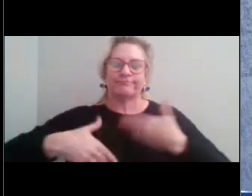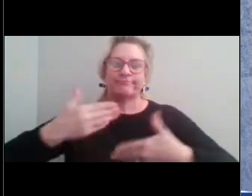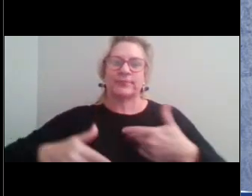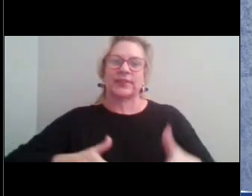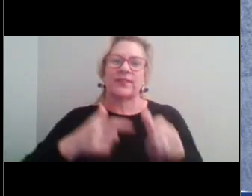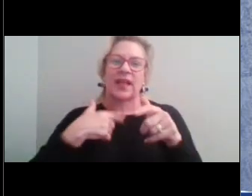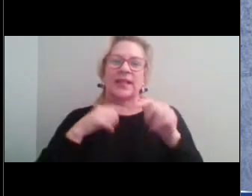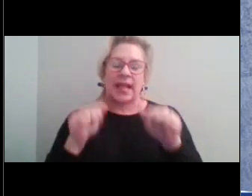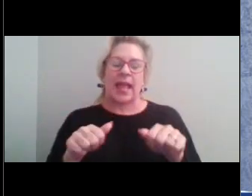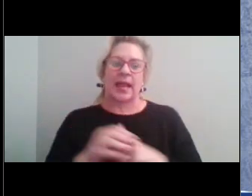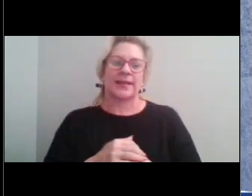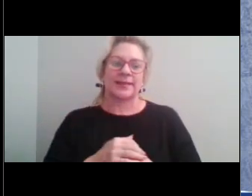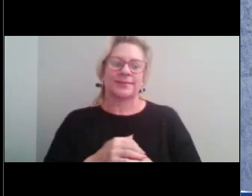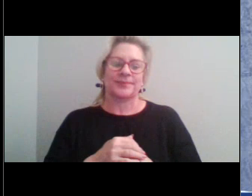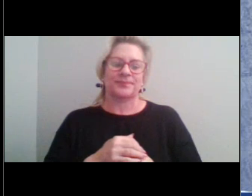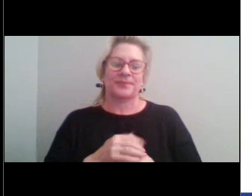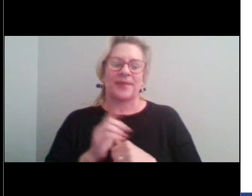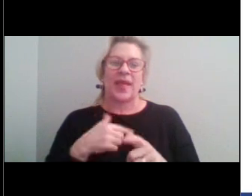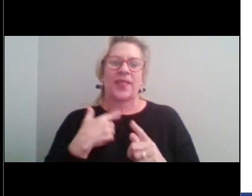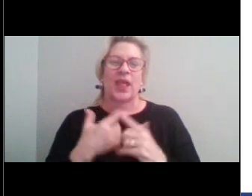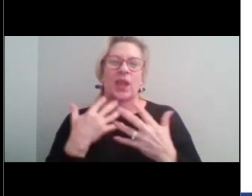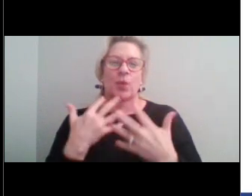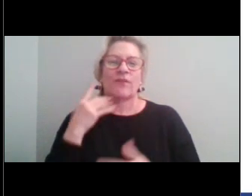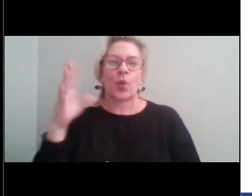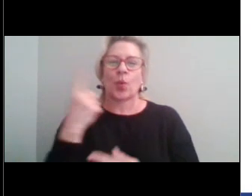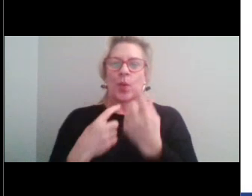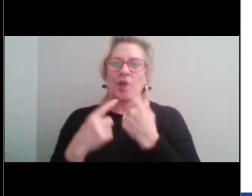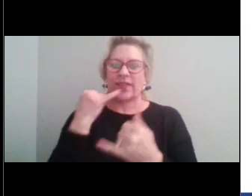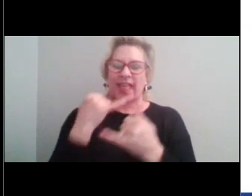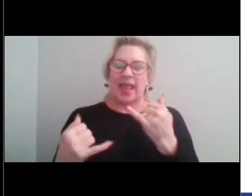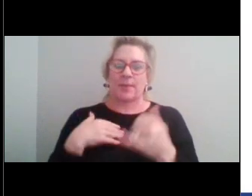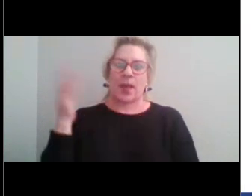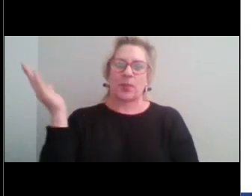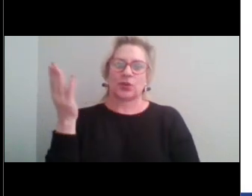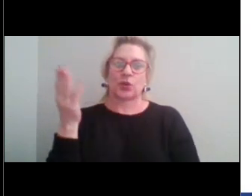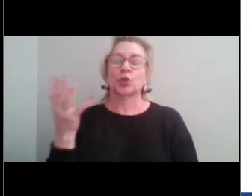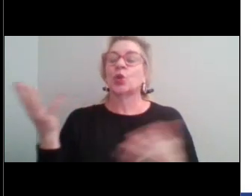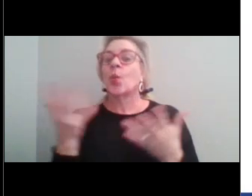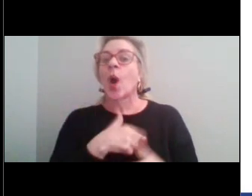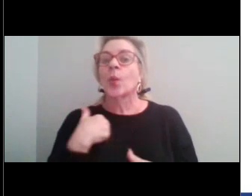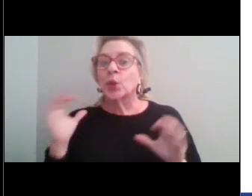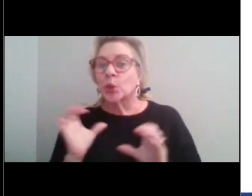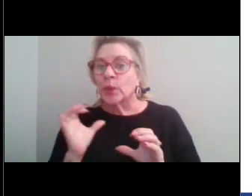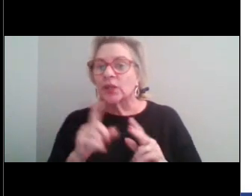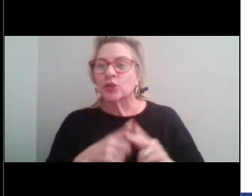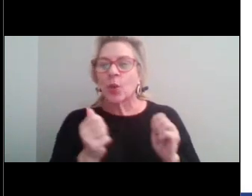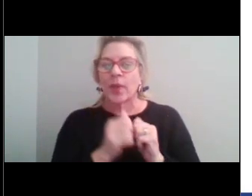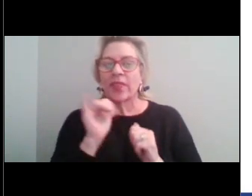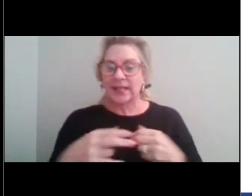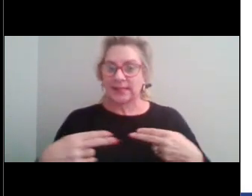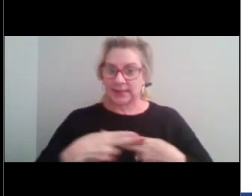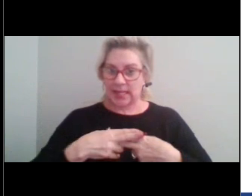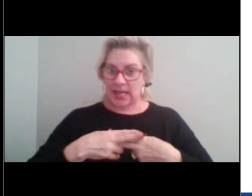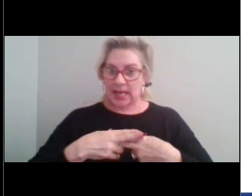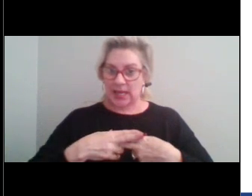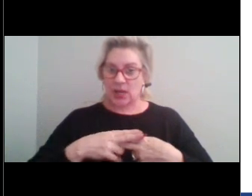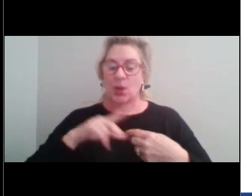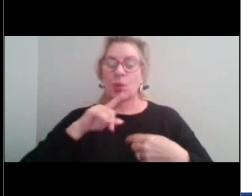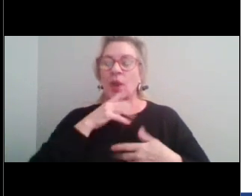can here and look forward to your questions at the end. What are we doing? Let's start with that. This slide